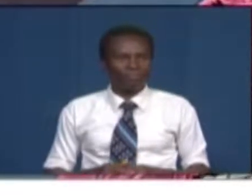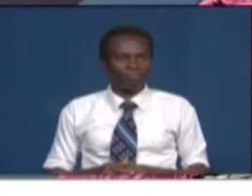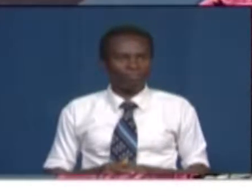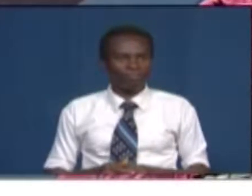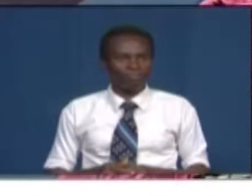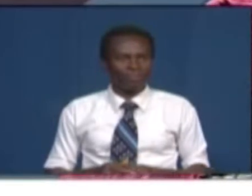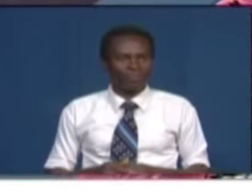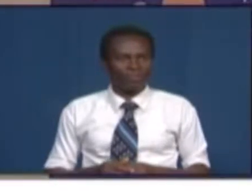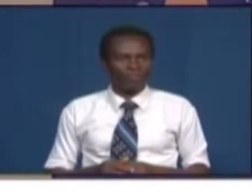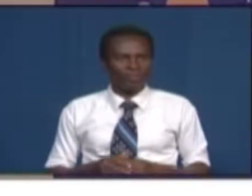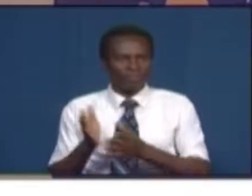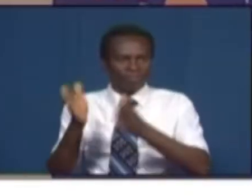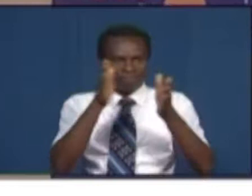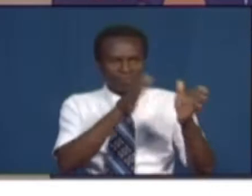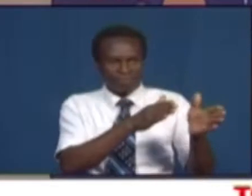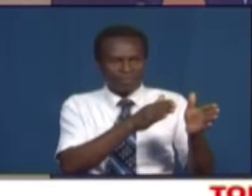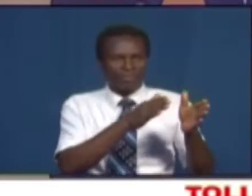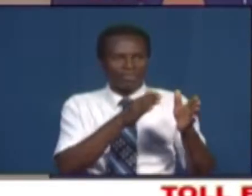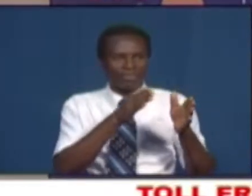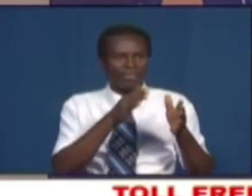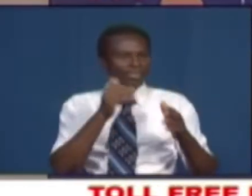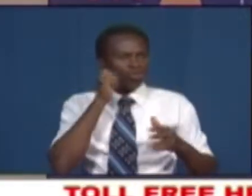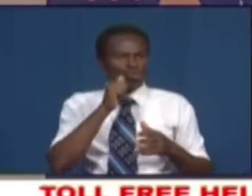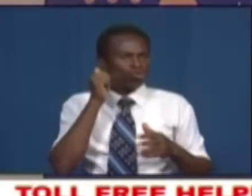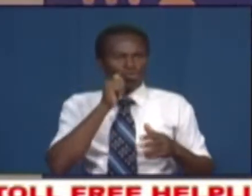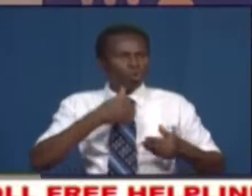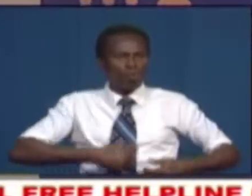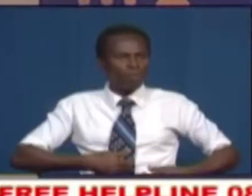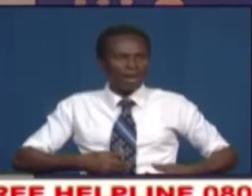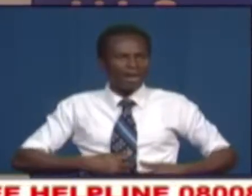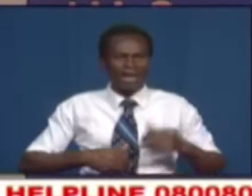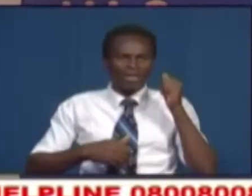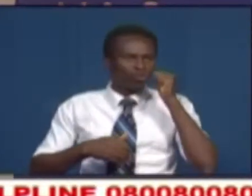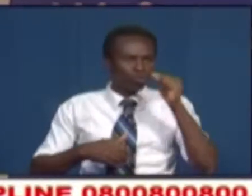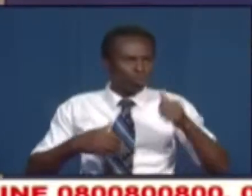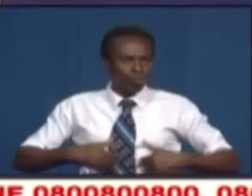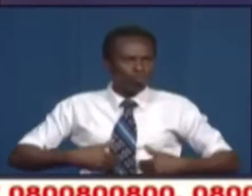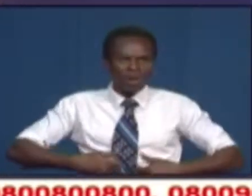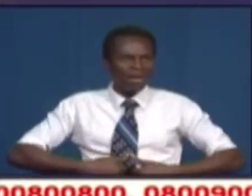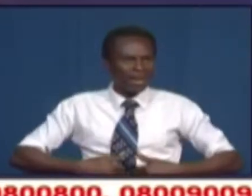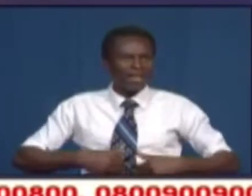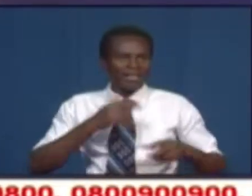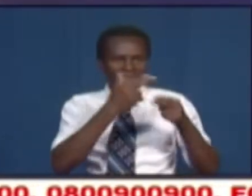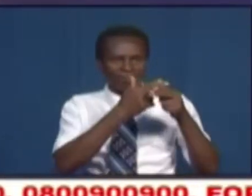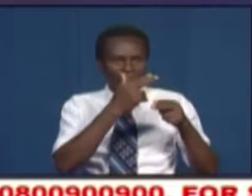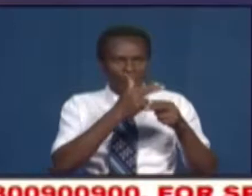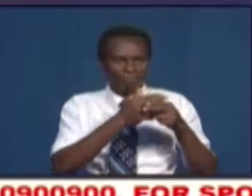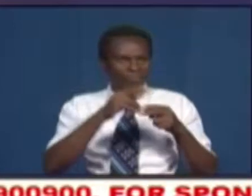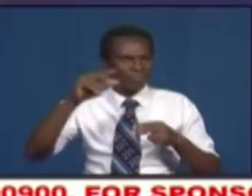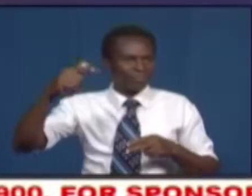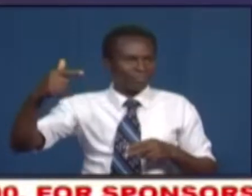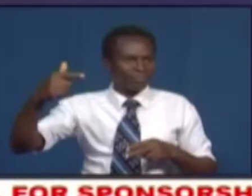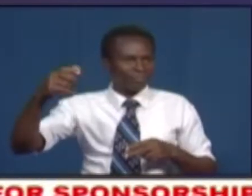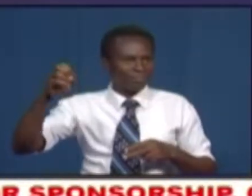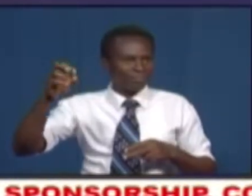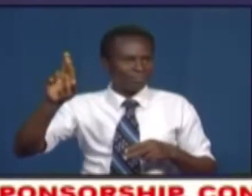Just after Tani is a very beautiful young woman, very, very young. her name is Mrs. Gertrude Kwashiga. She's